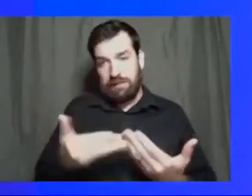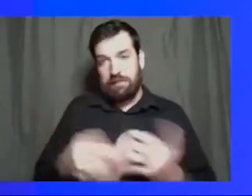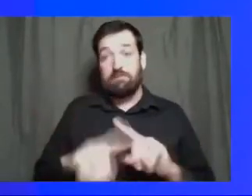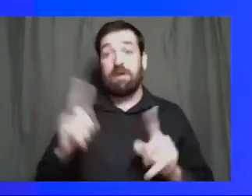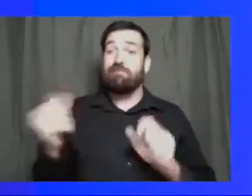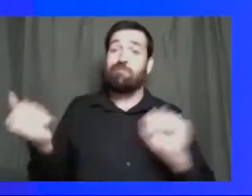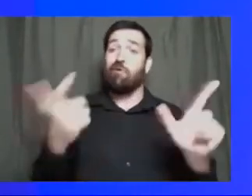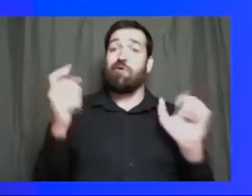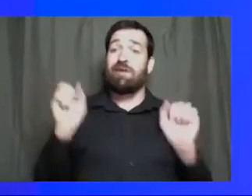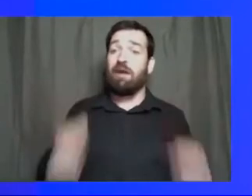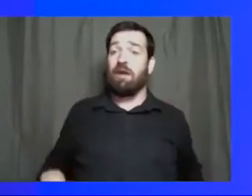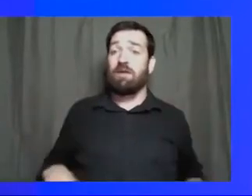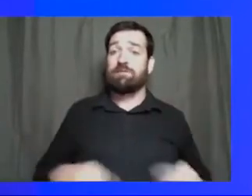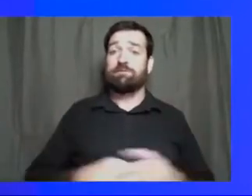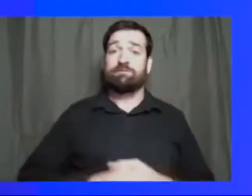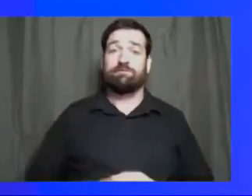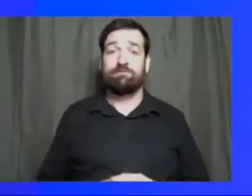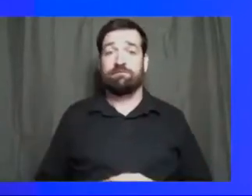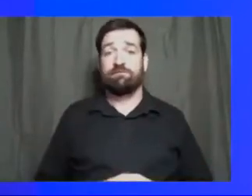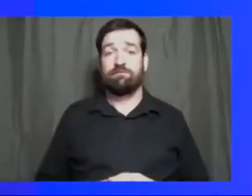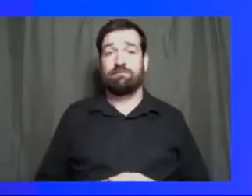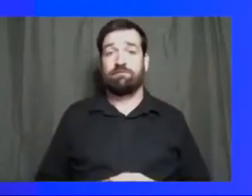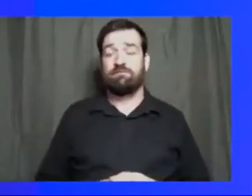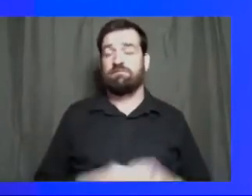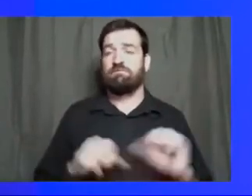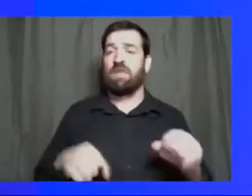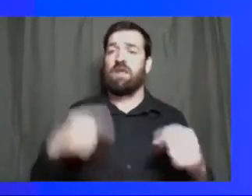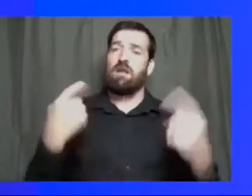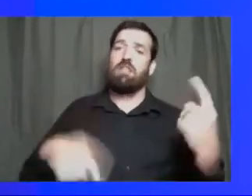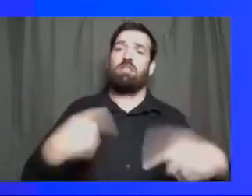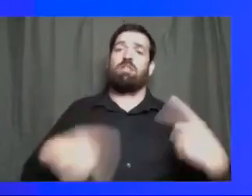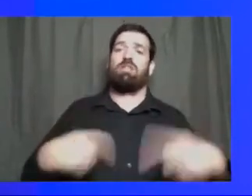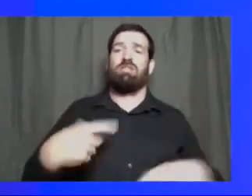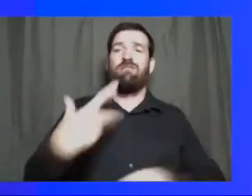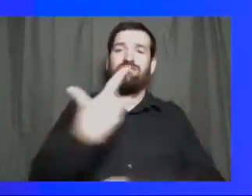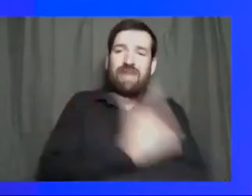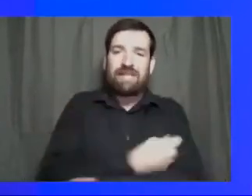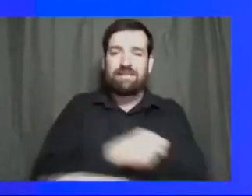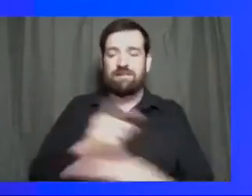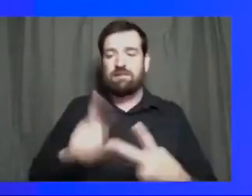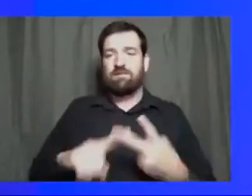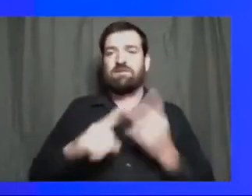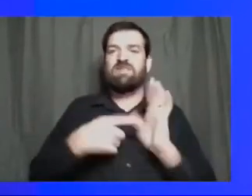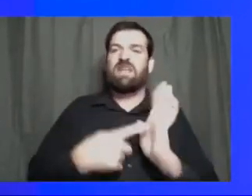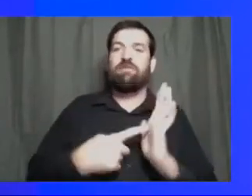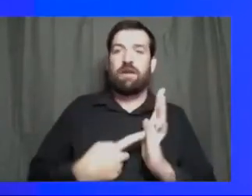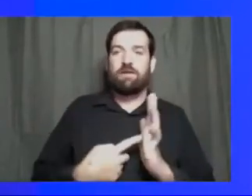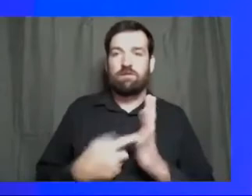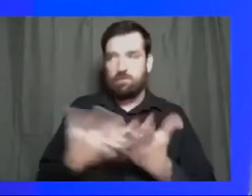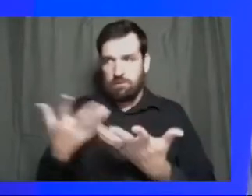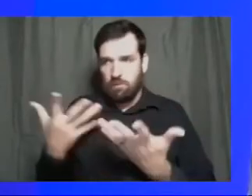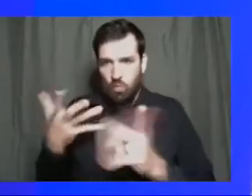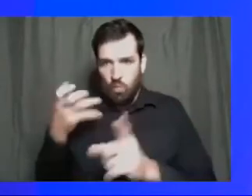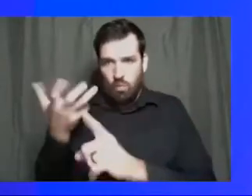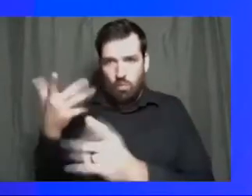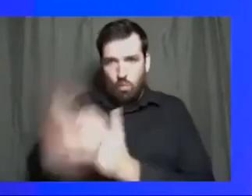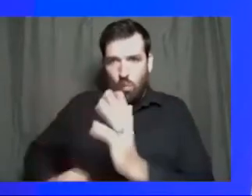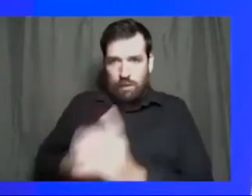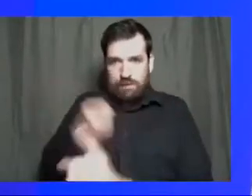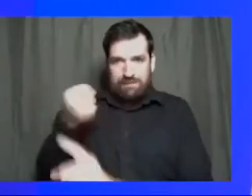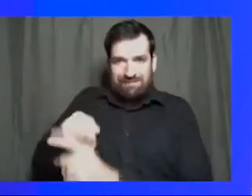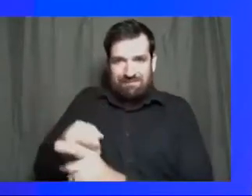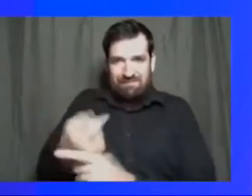it's, you can have the debate about vaccine and side effects. What's the side effect of a mask, you know? Pretty